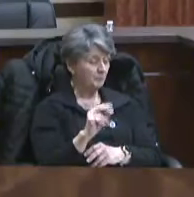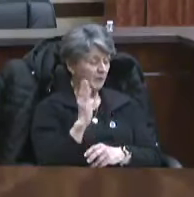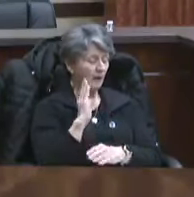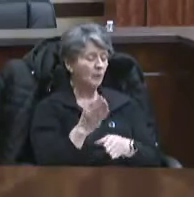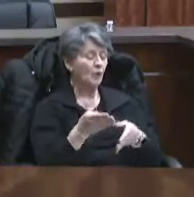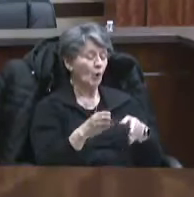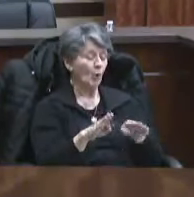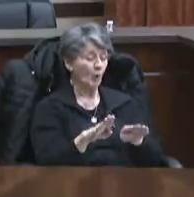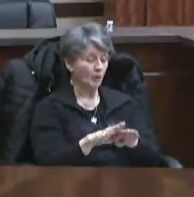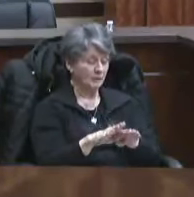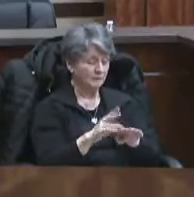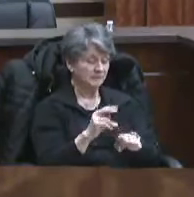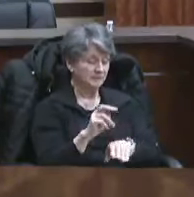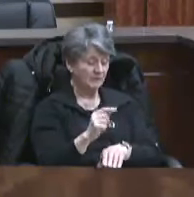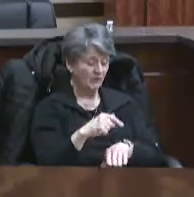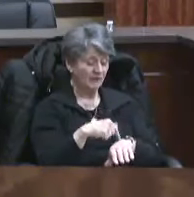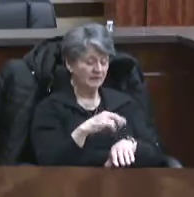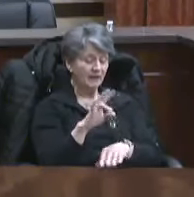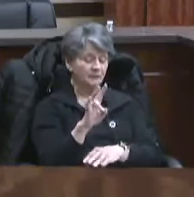public hearing at